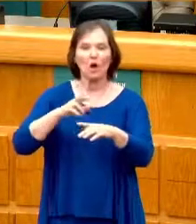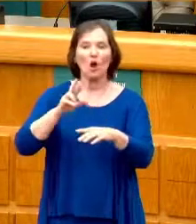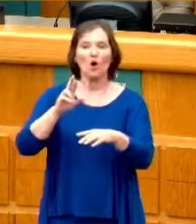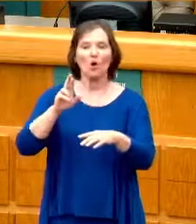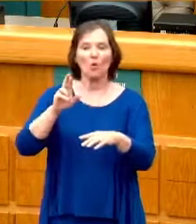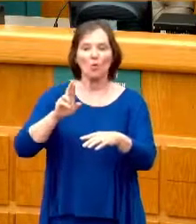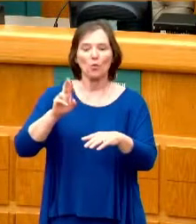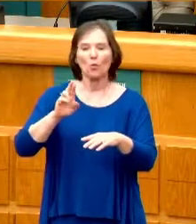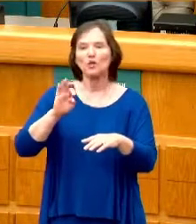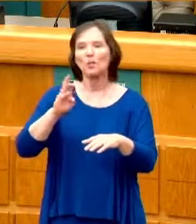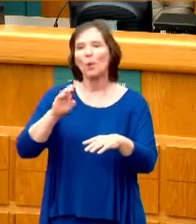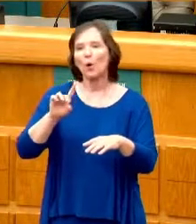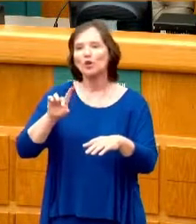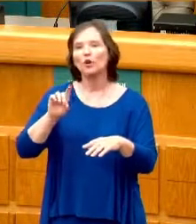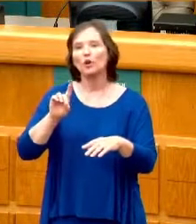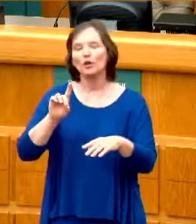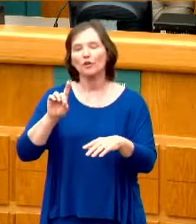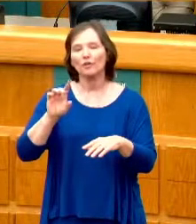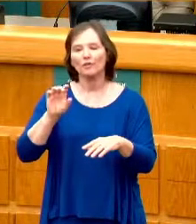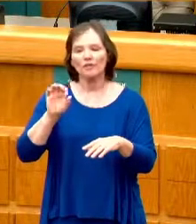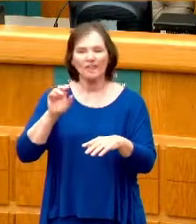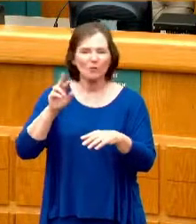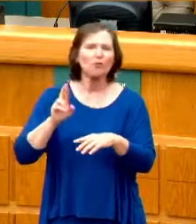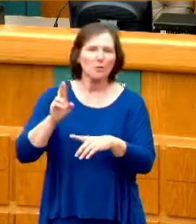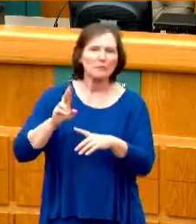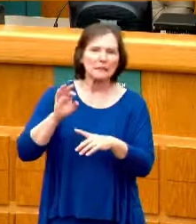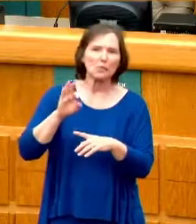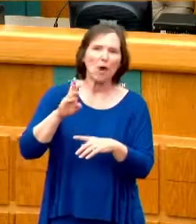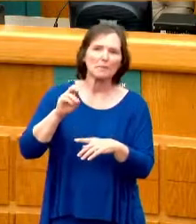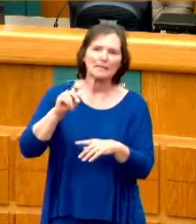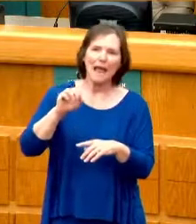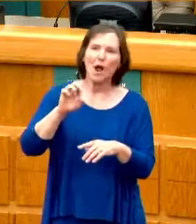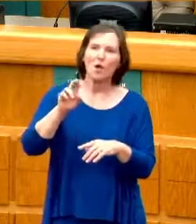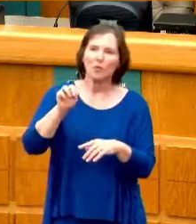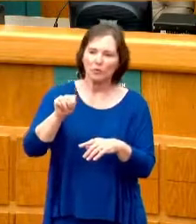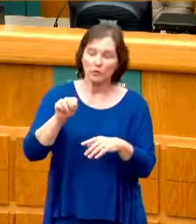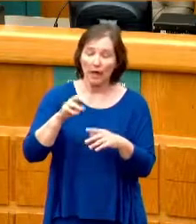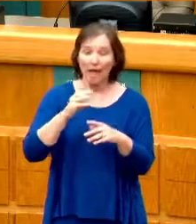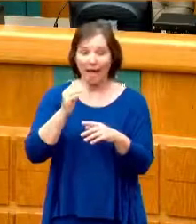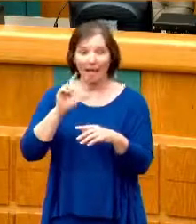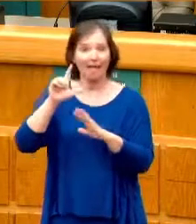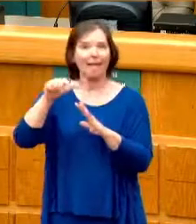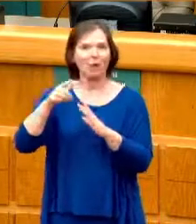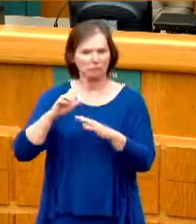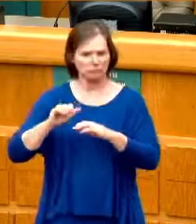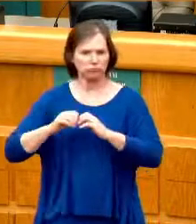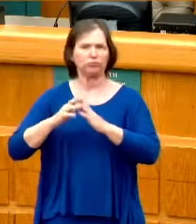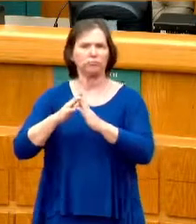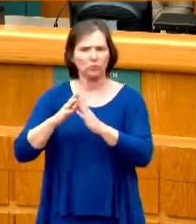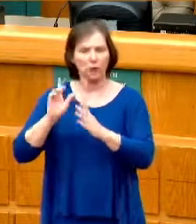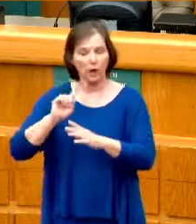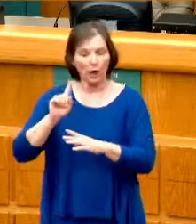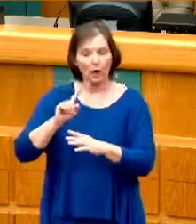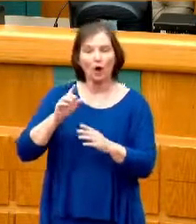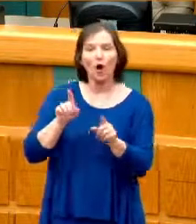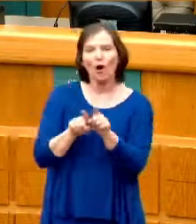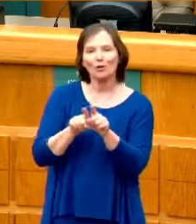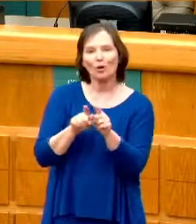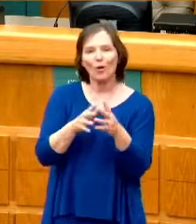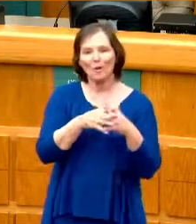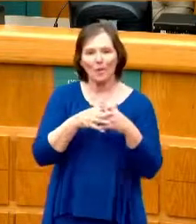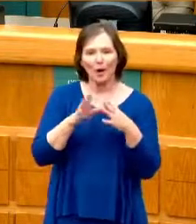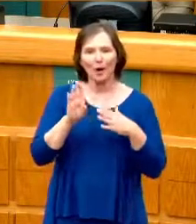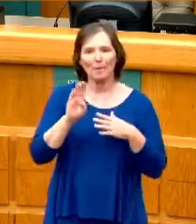Bank Center in downtown Corpus Christi, our goal was to get as many qualified people vaccinated as quickly as